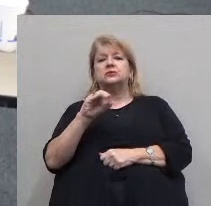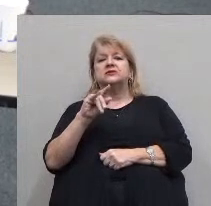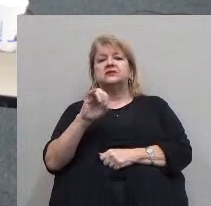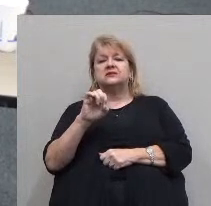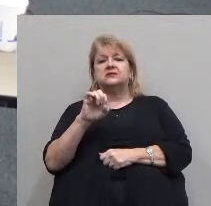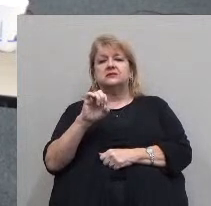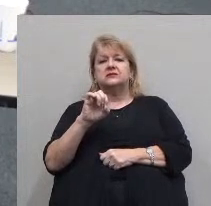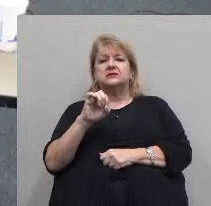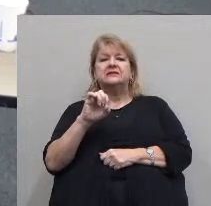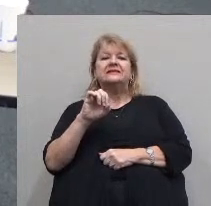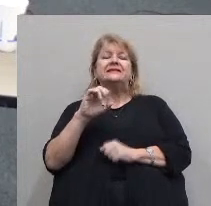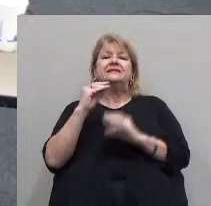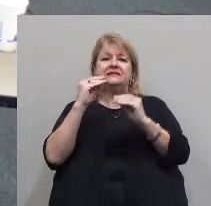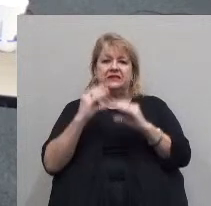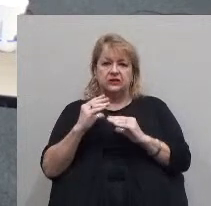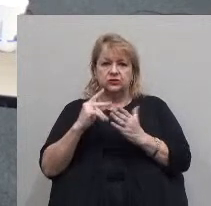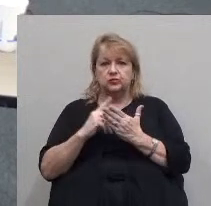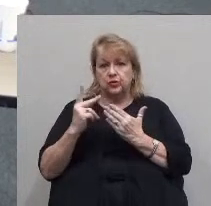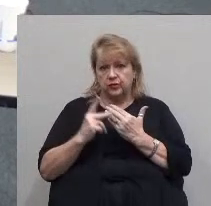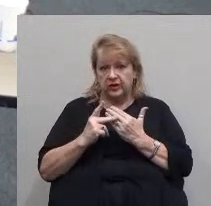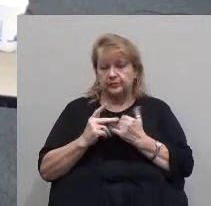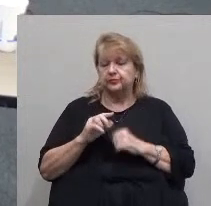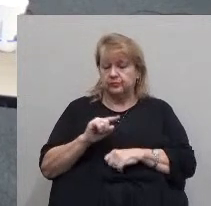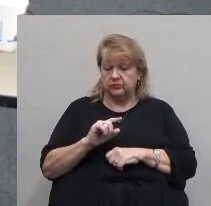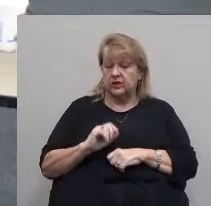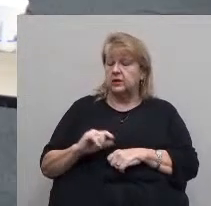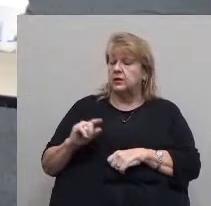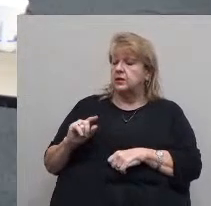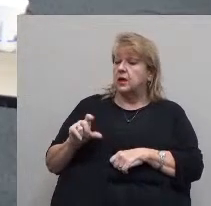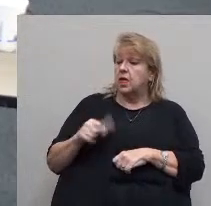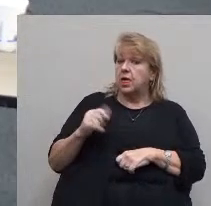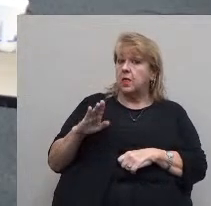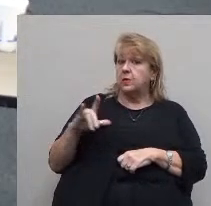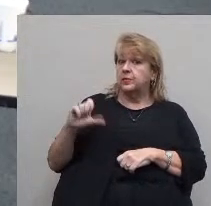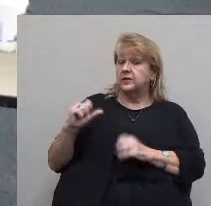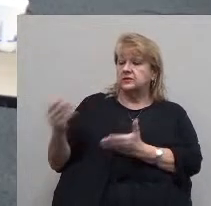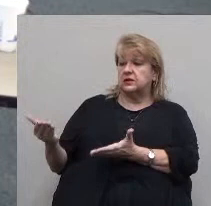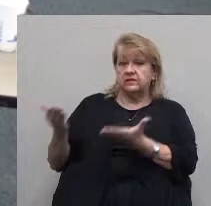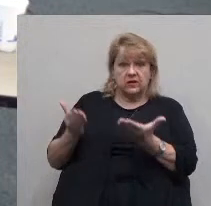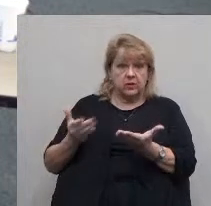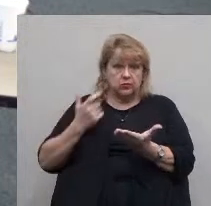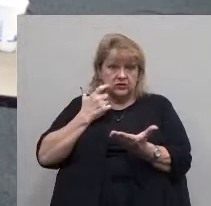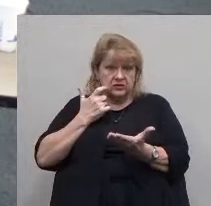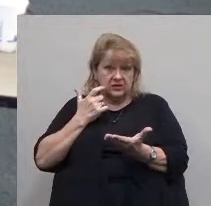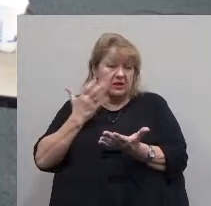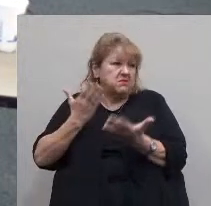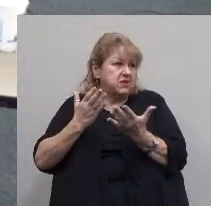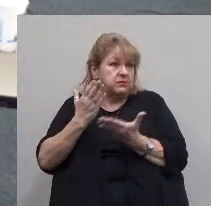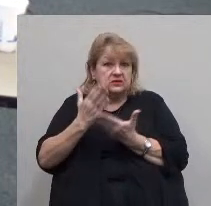and some other bills that have come up recently and maybe come up later today,